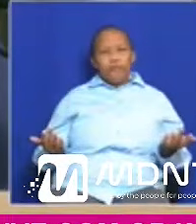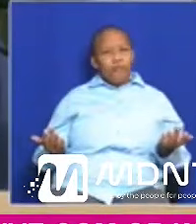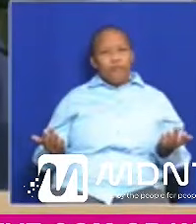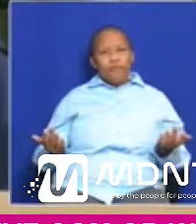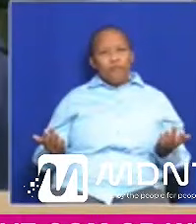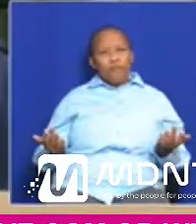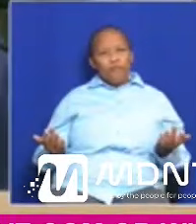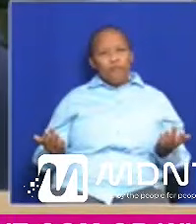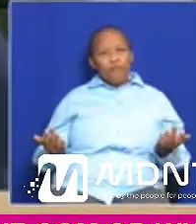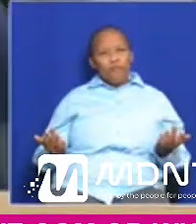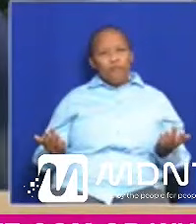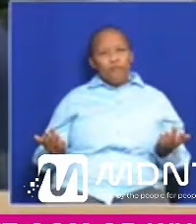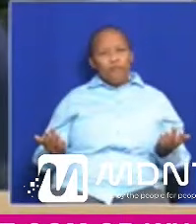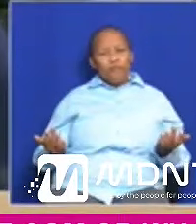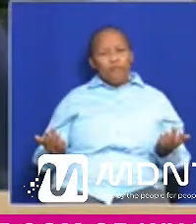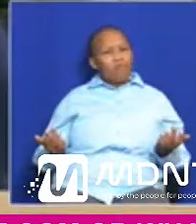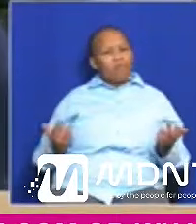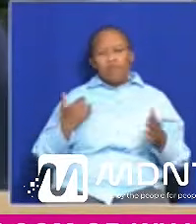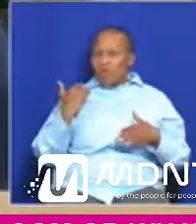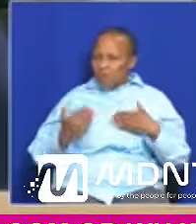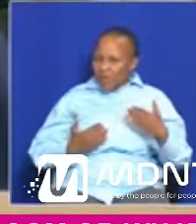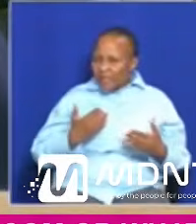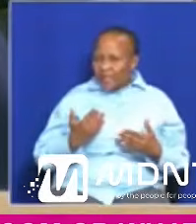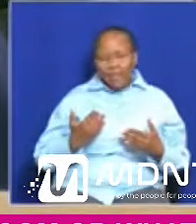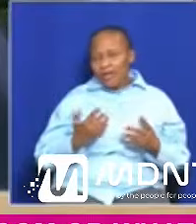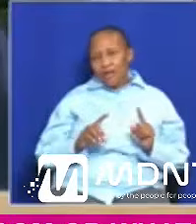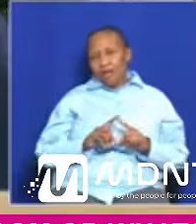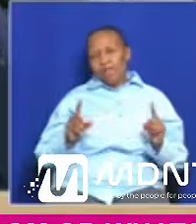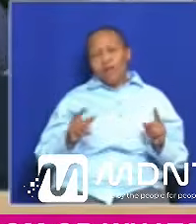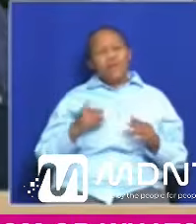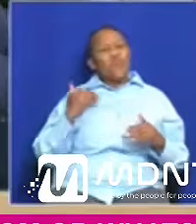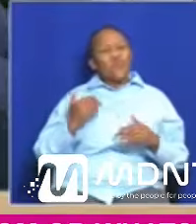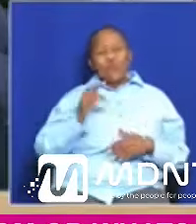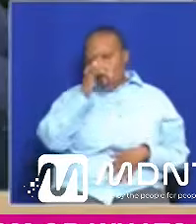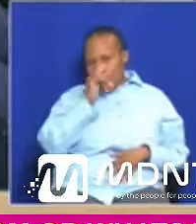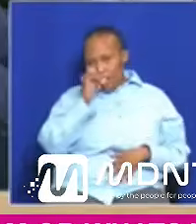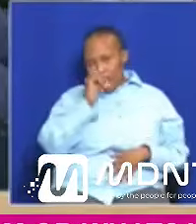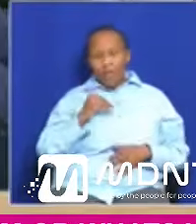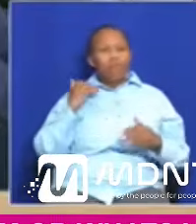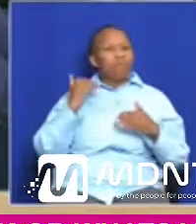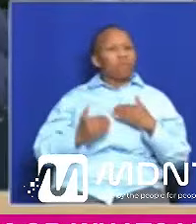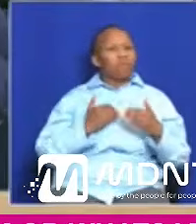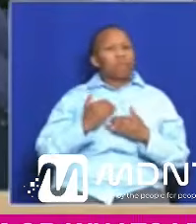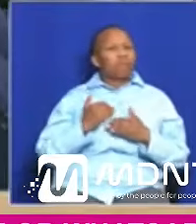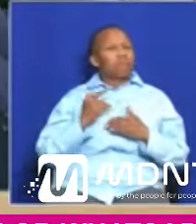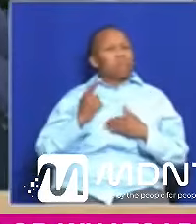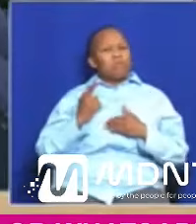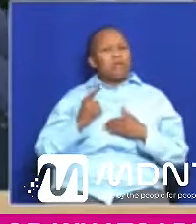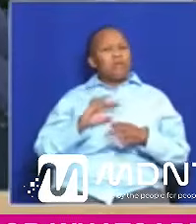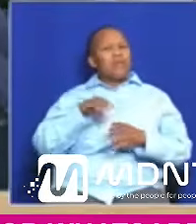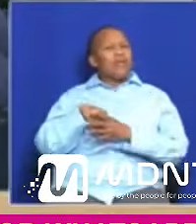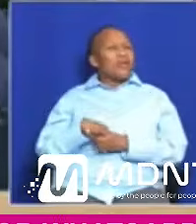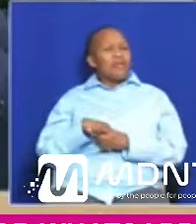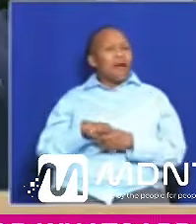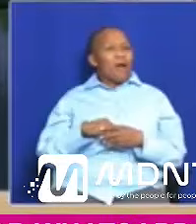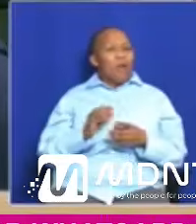mean in the criminal proceedings implicated by what happens here. So what I'm saying